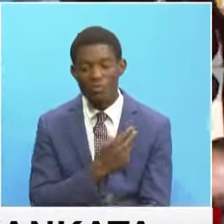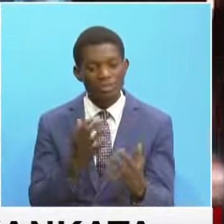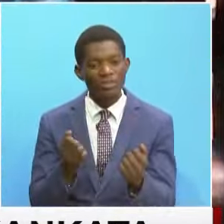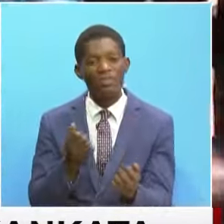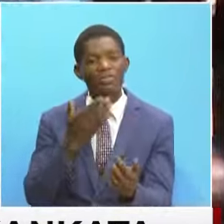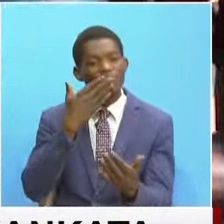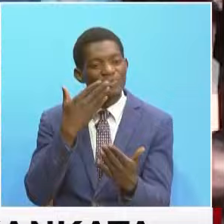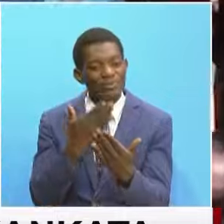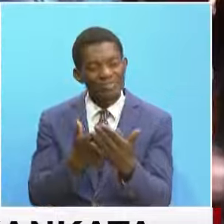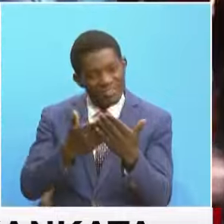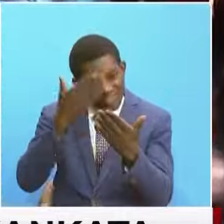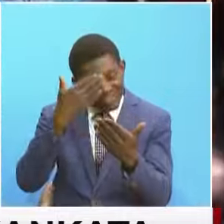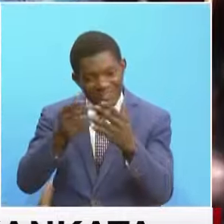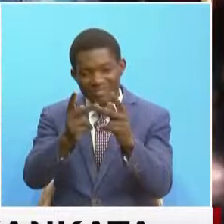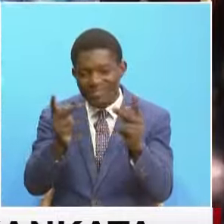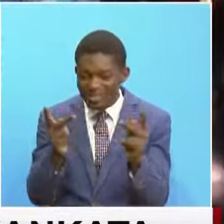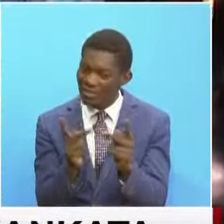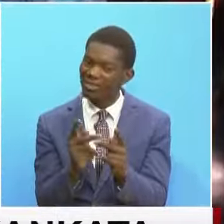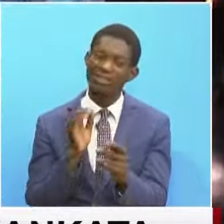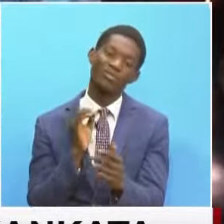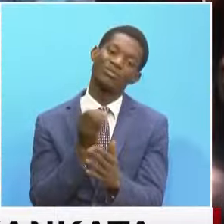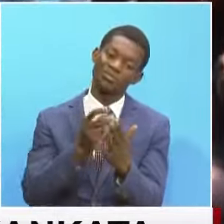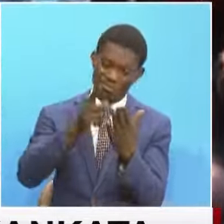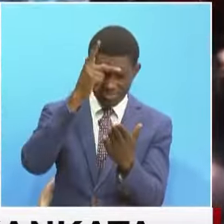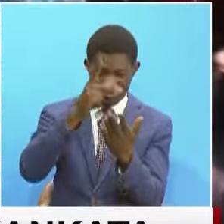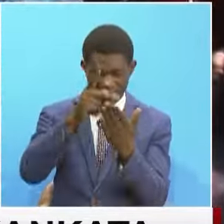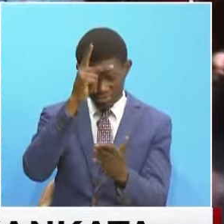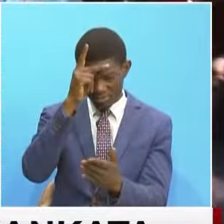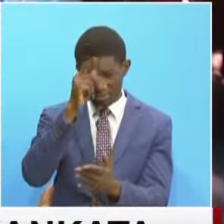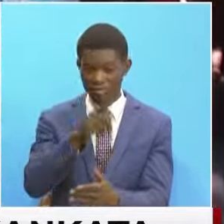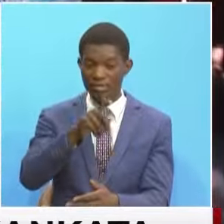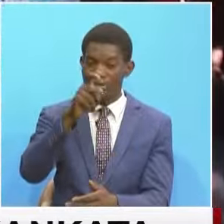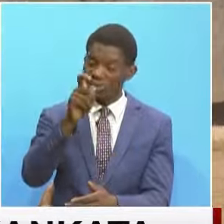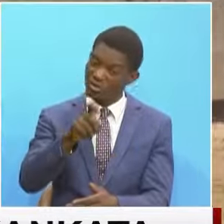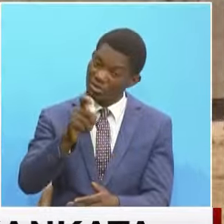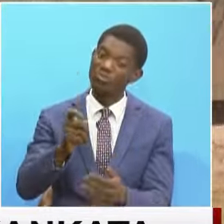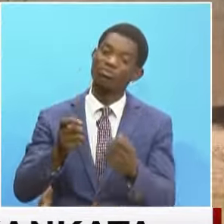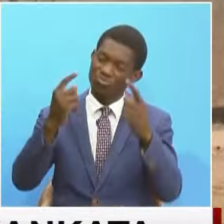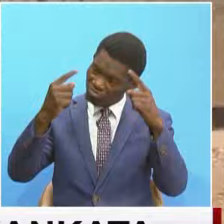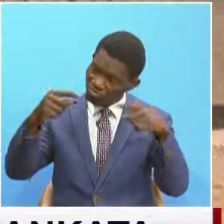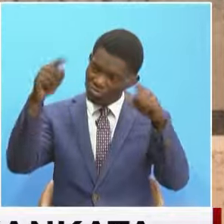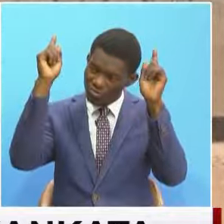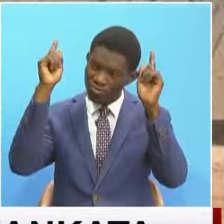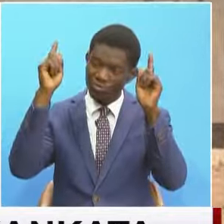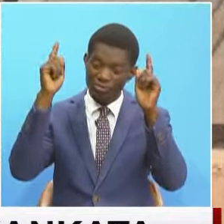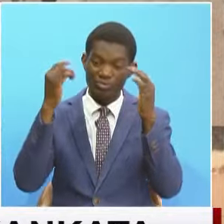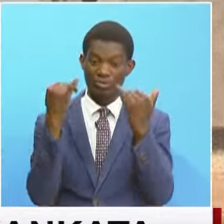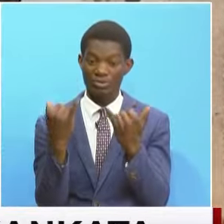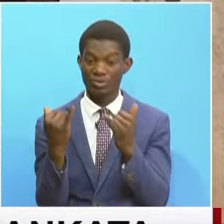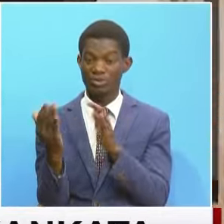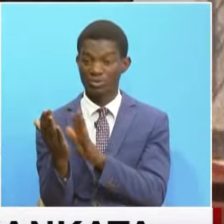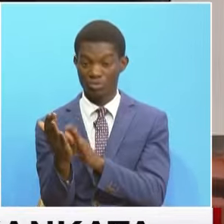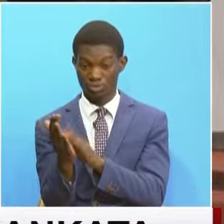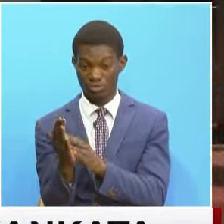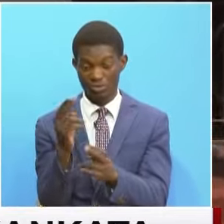pupils, ensuring that they have the facilities necessary to succeed in their academics. At Mulao School, we have